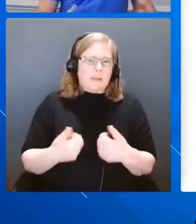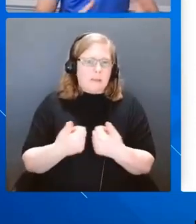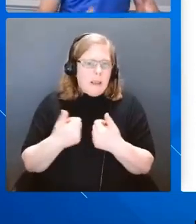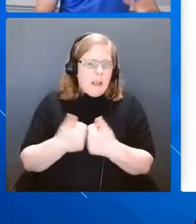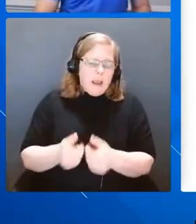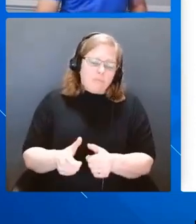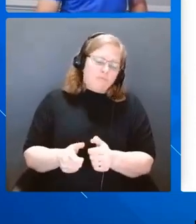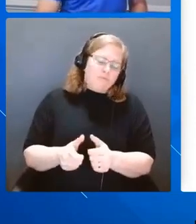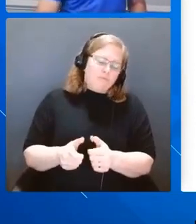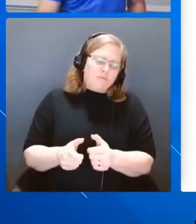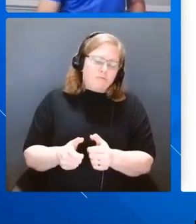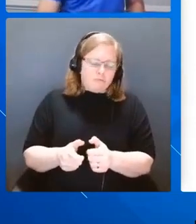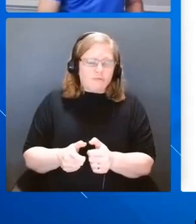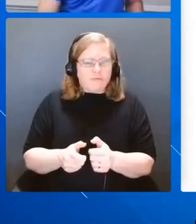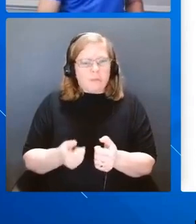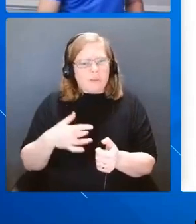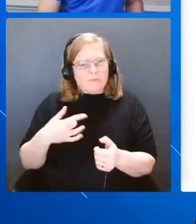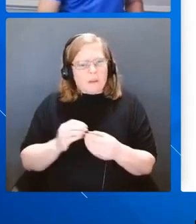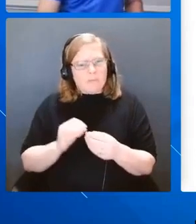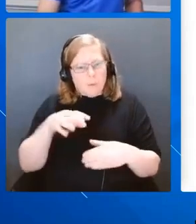feel more included.